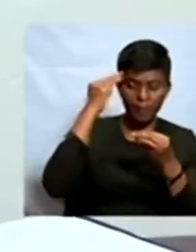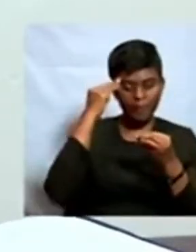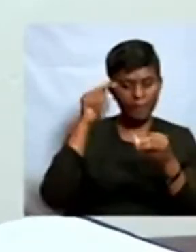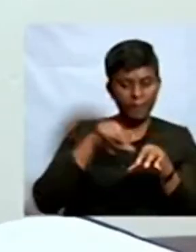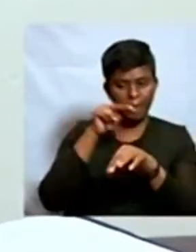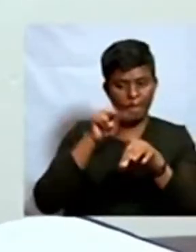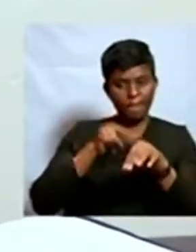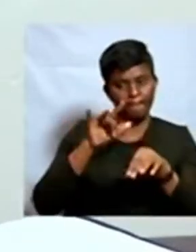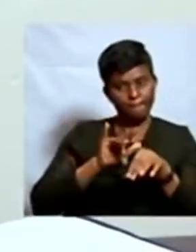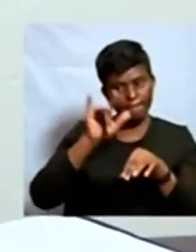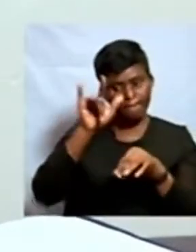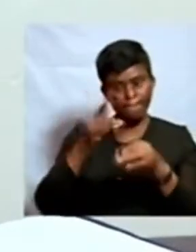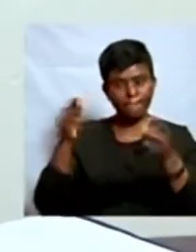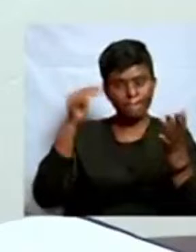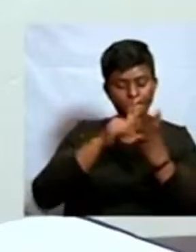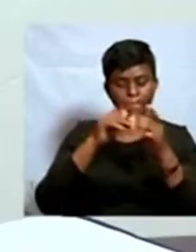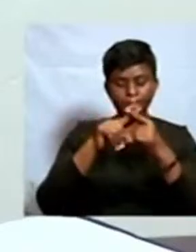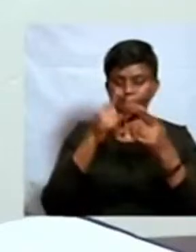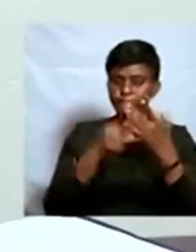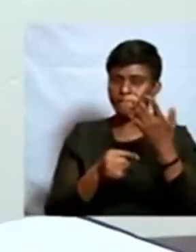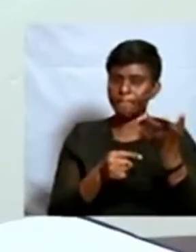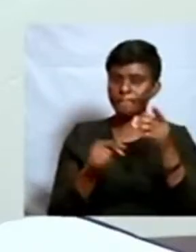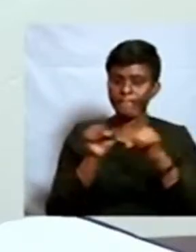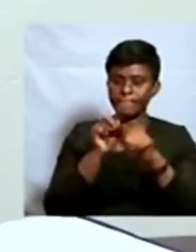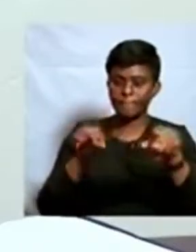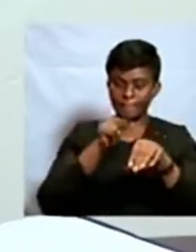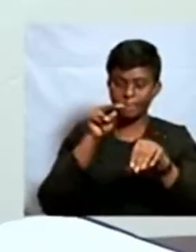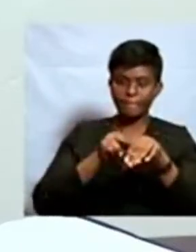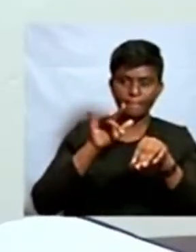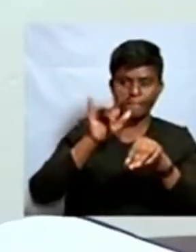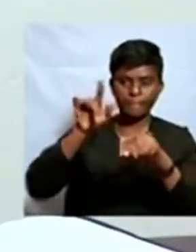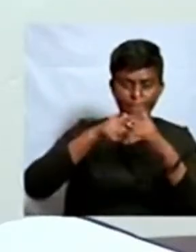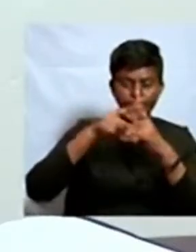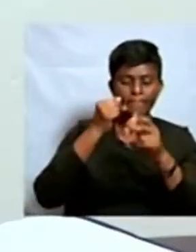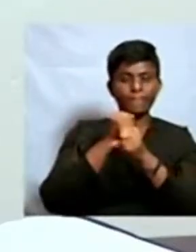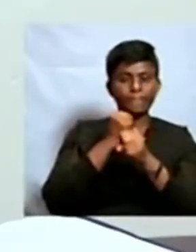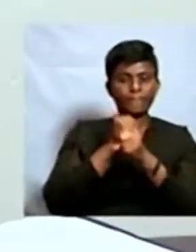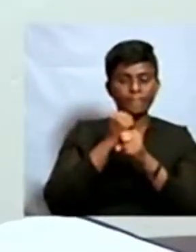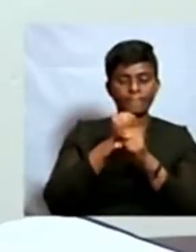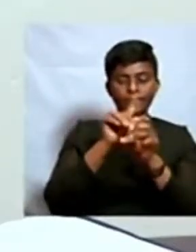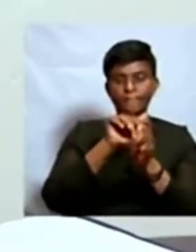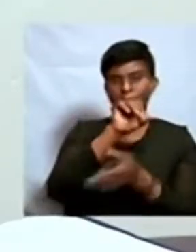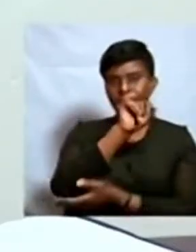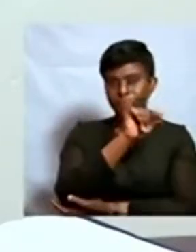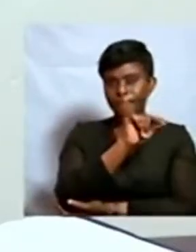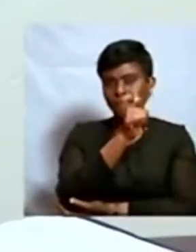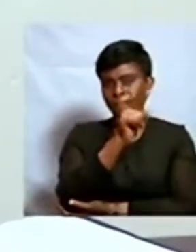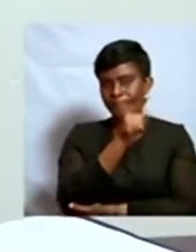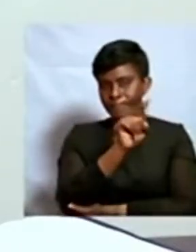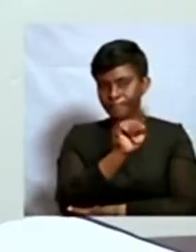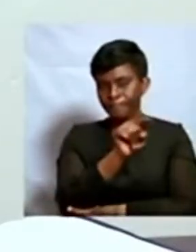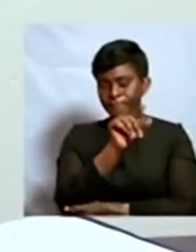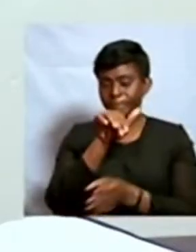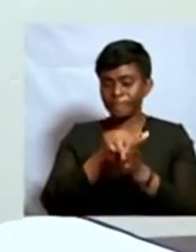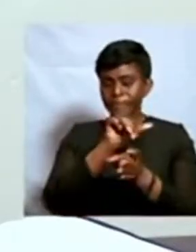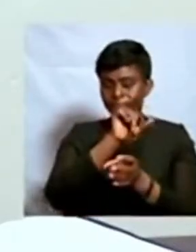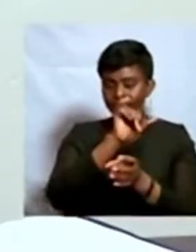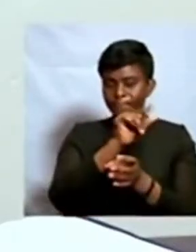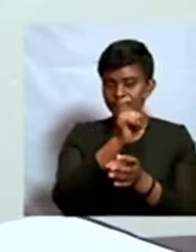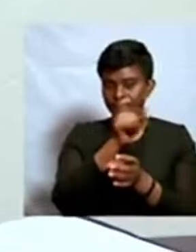carrier again. But the national carrier started operating in 2021. We are